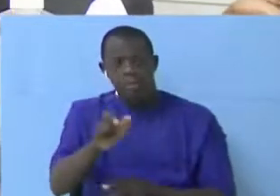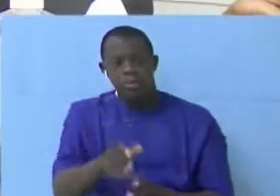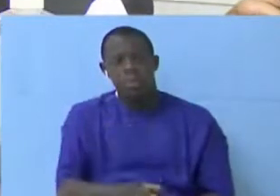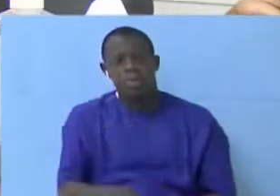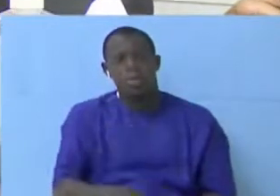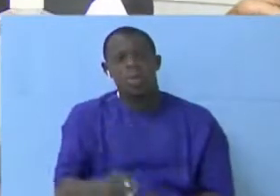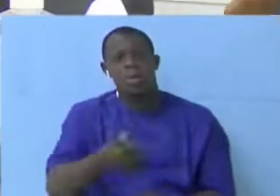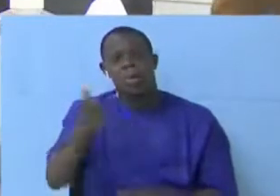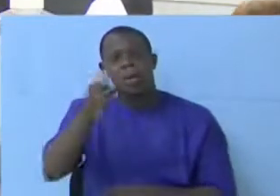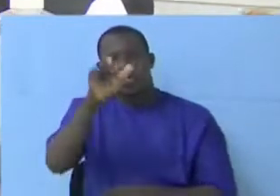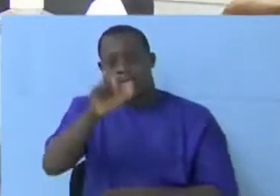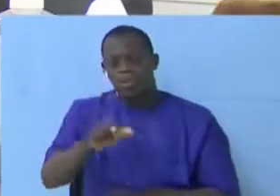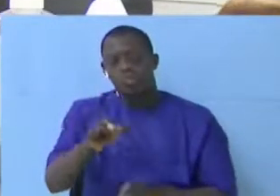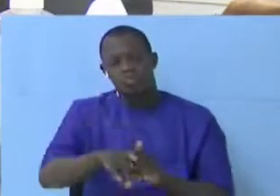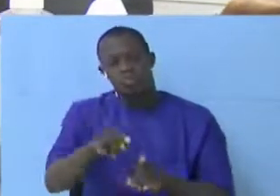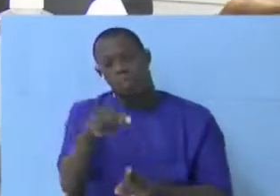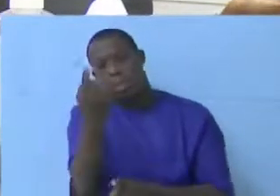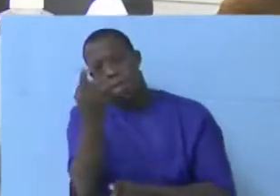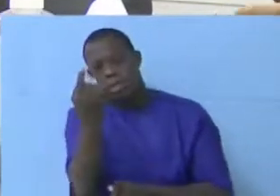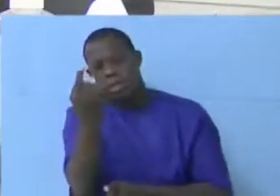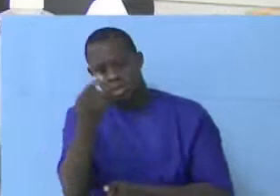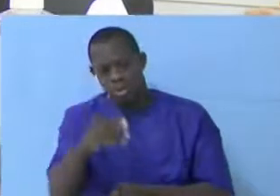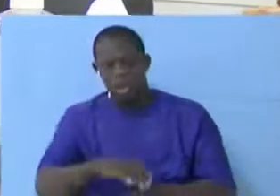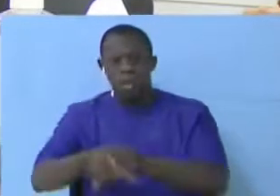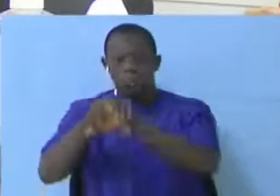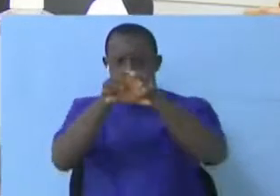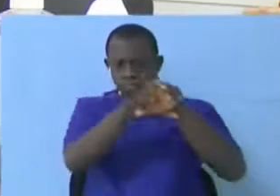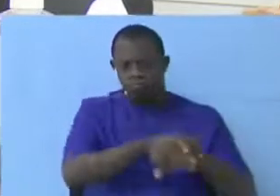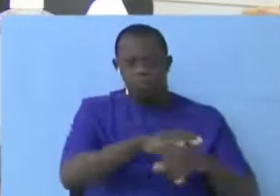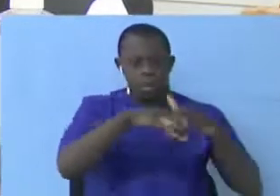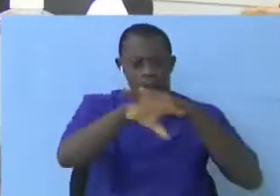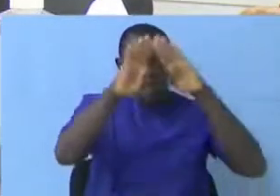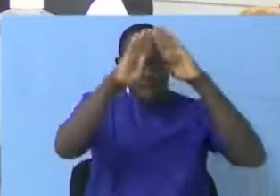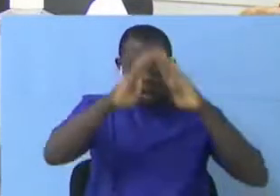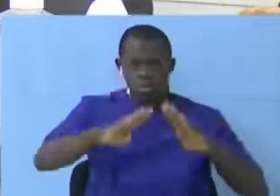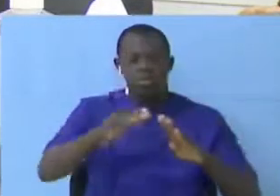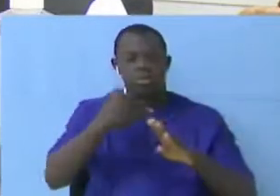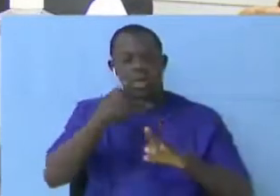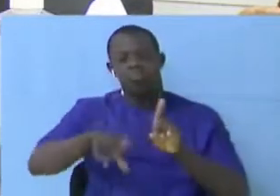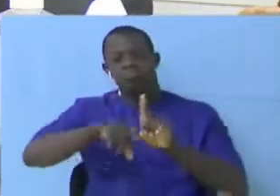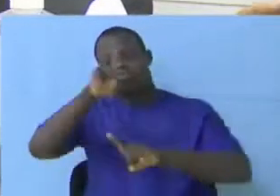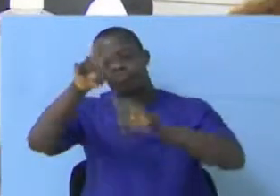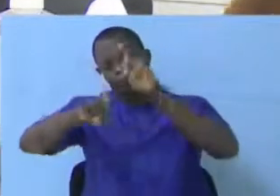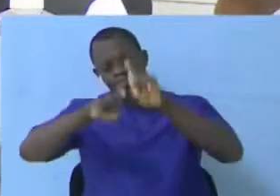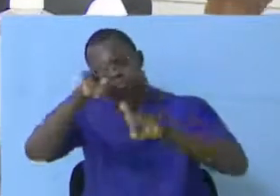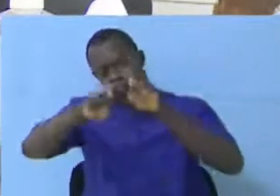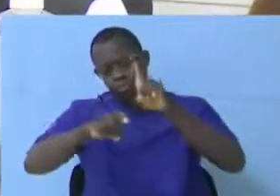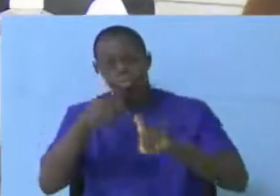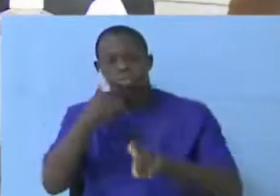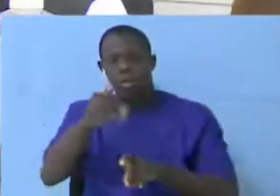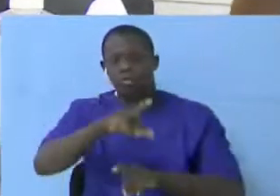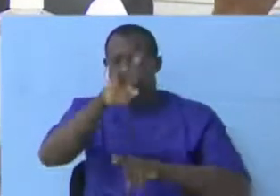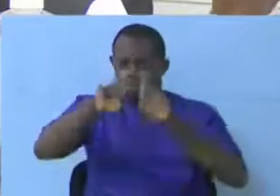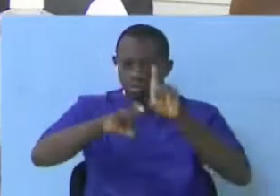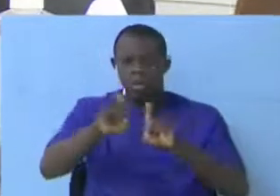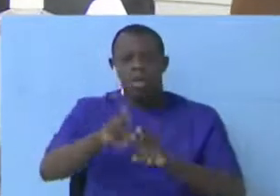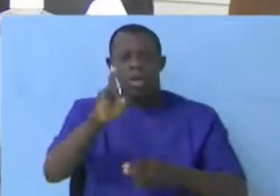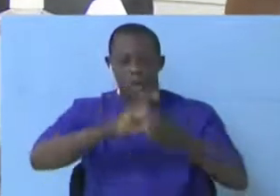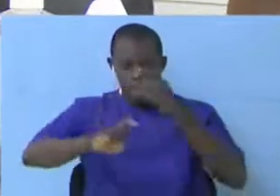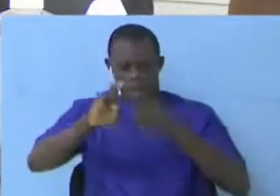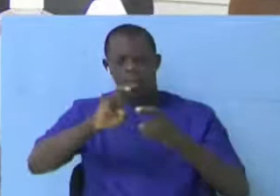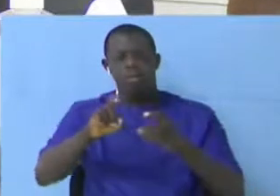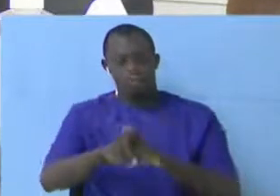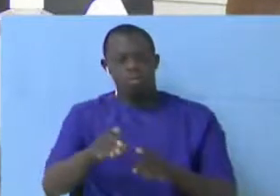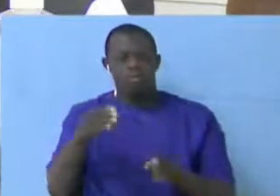in a room, and we are interrogating him kind of. And again, I went there, I stopped